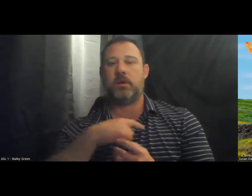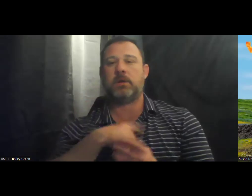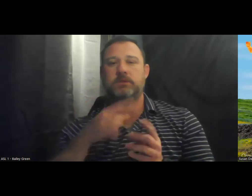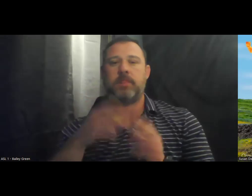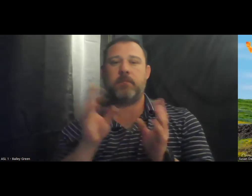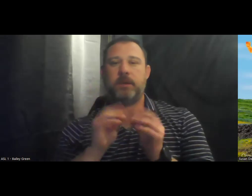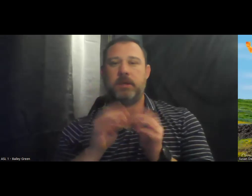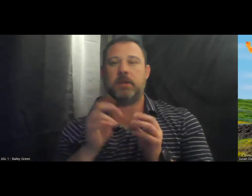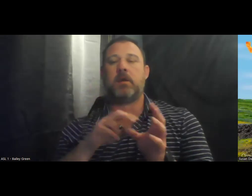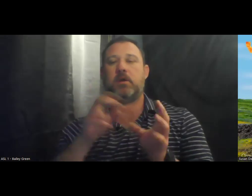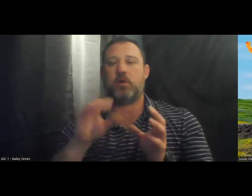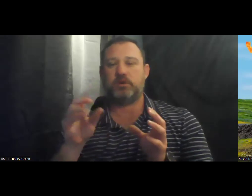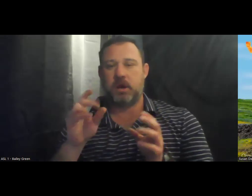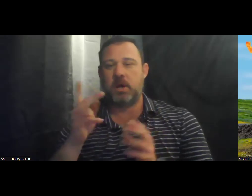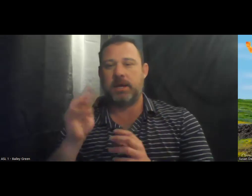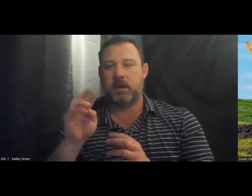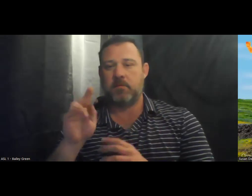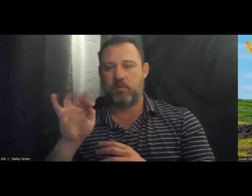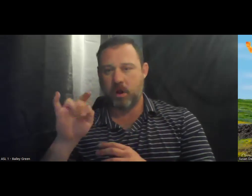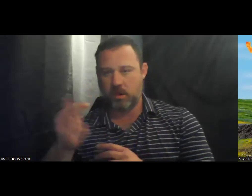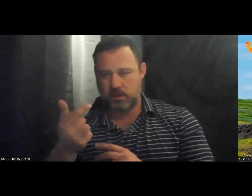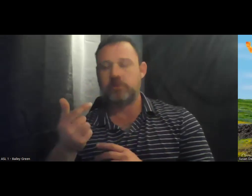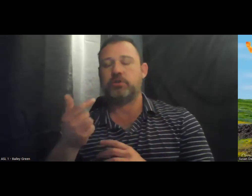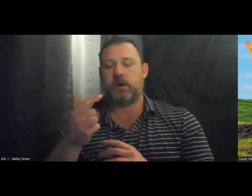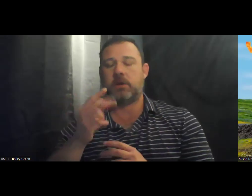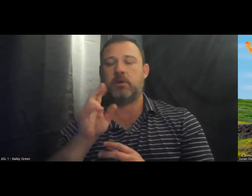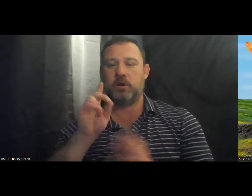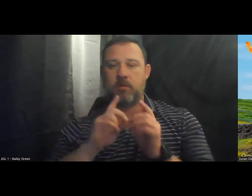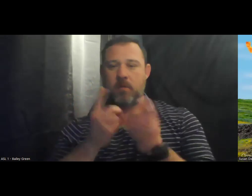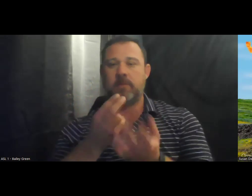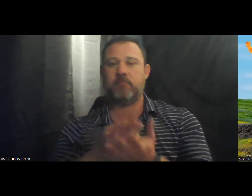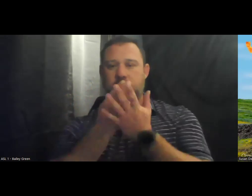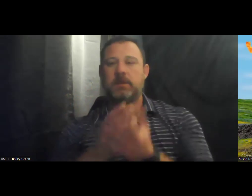meeting, and my co-chair, Kim Rutledge, at the Department of Rehabilitation.